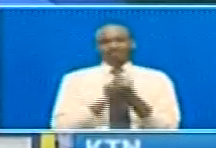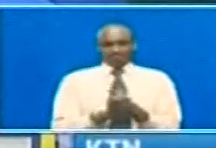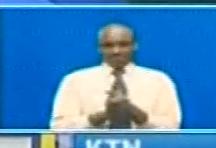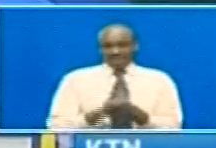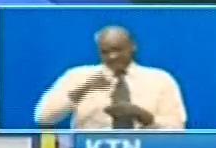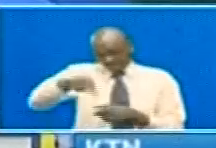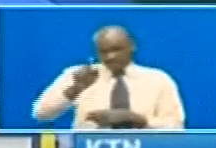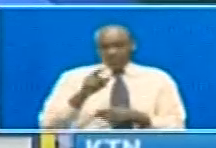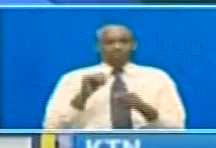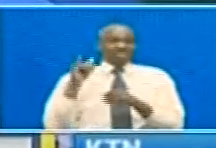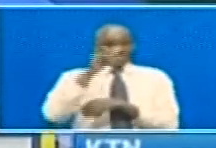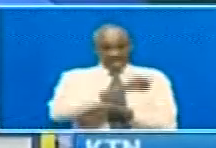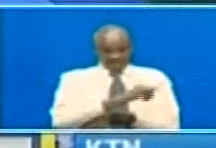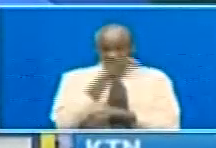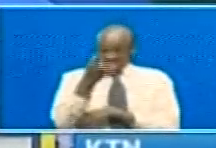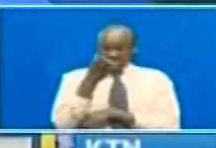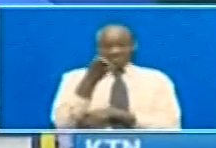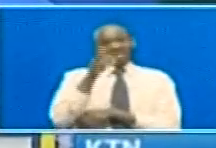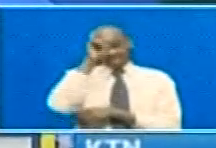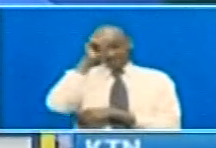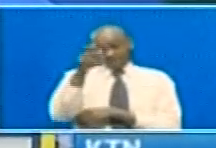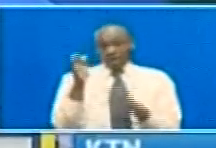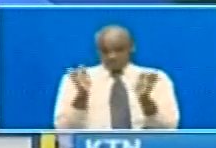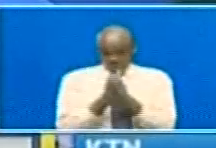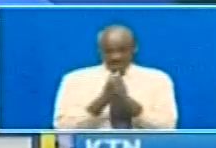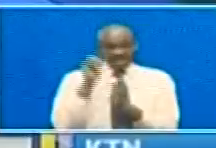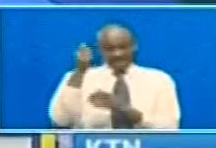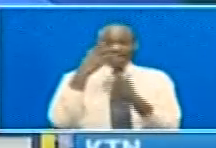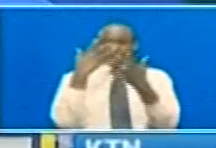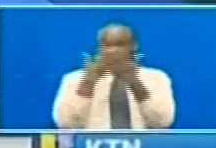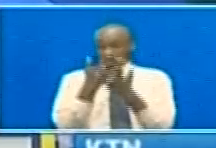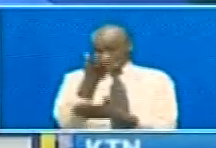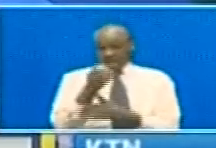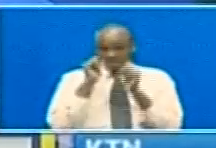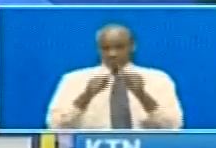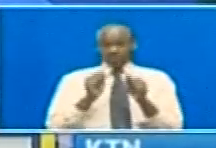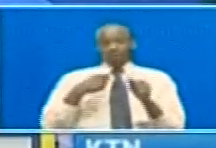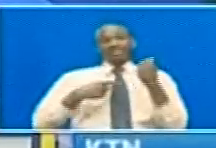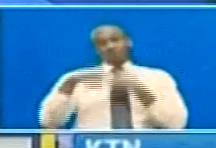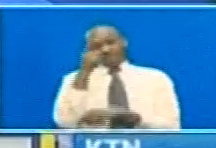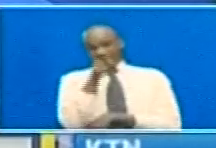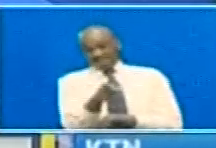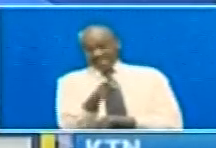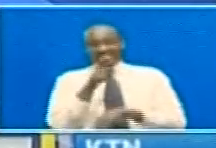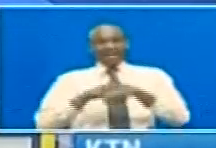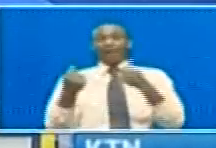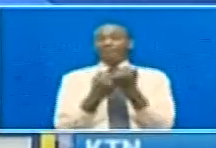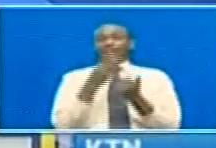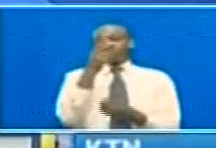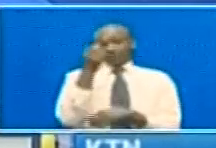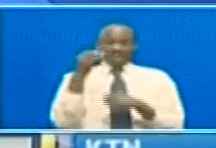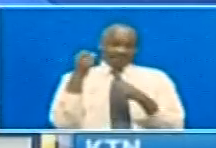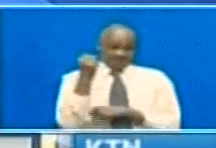Pipeline, who travel to Cairo alongside local rivals Kenya Prisons and KCB, seek to reclaim the title they last won in